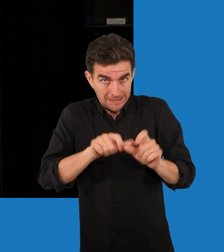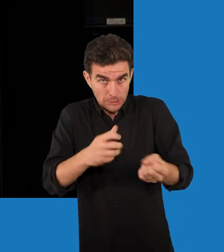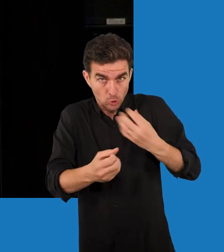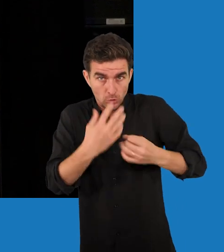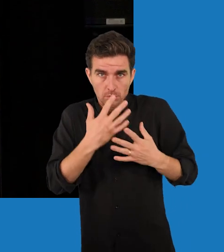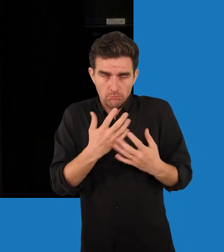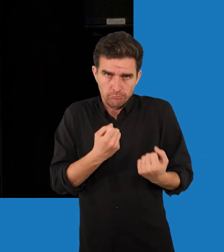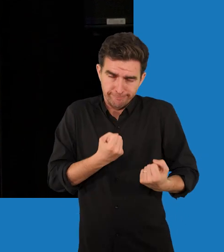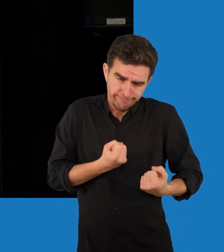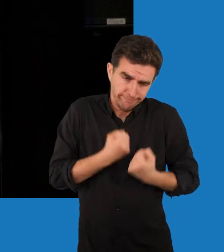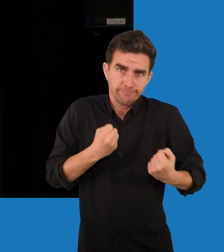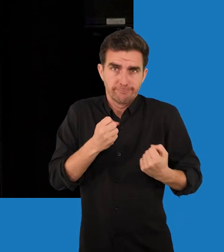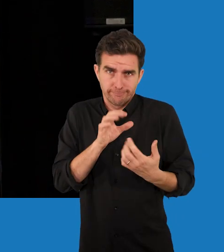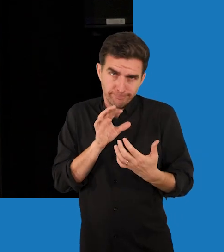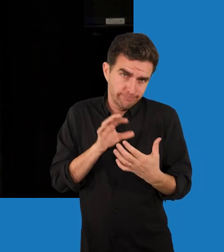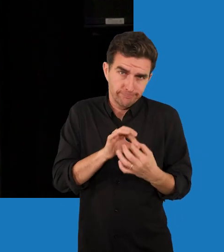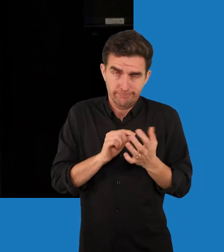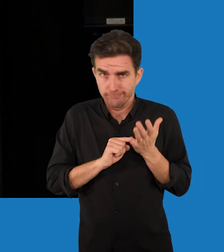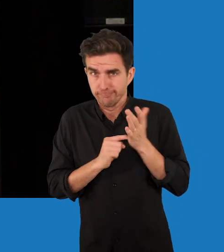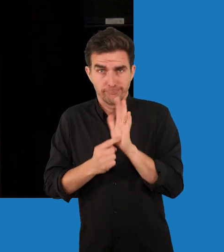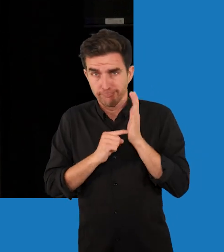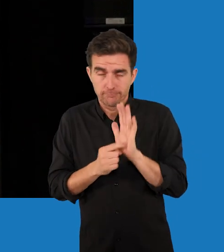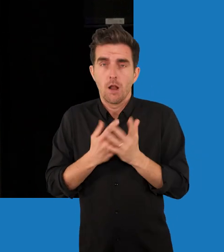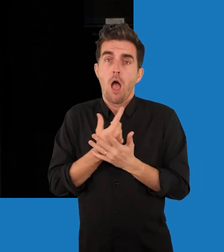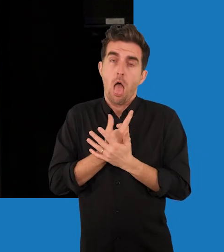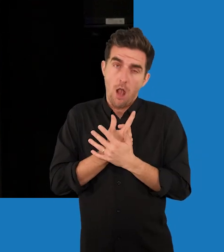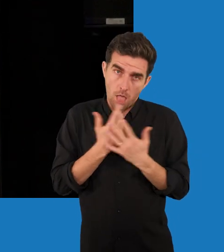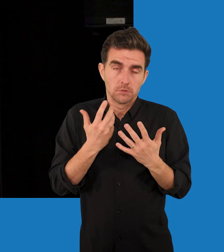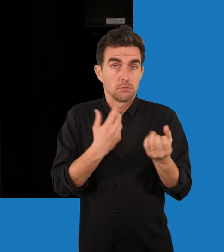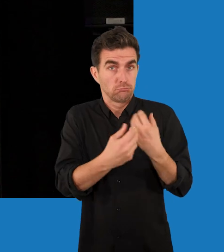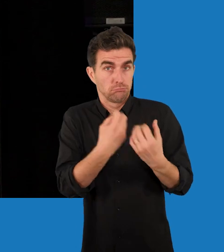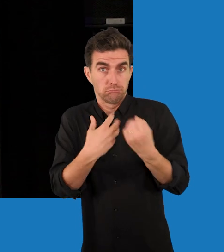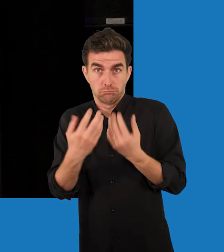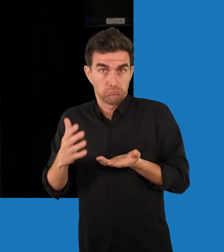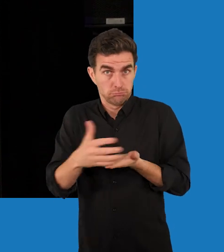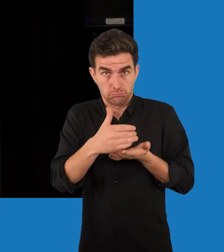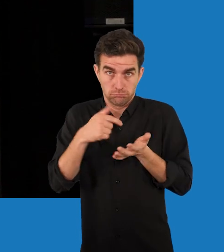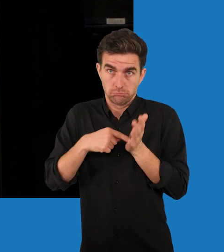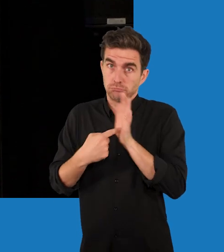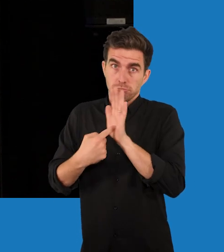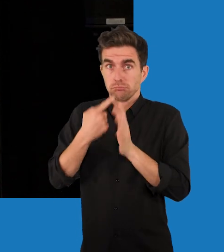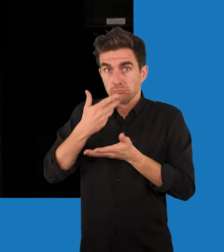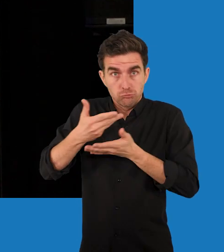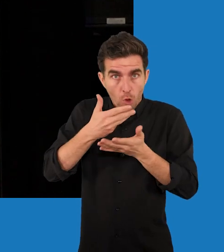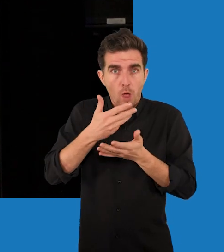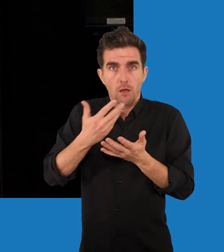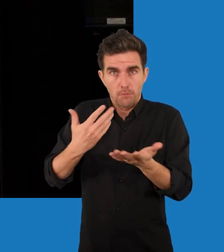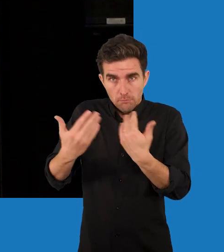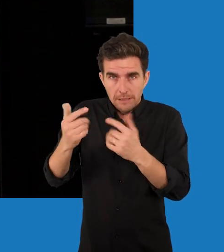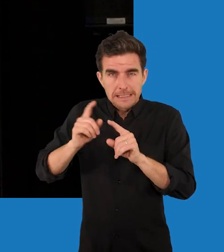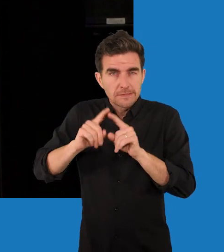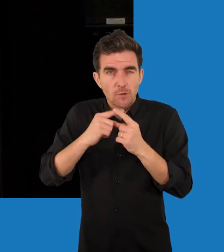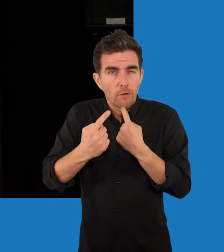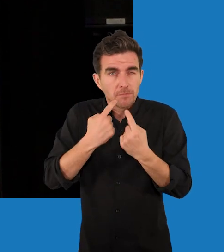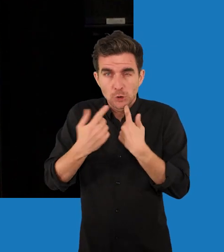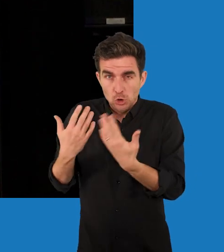that patient voice again is strong and enhanced. So we have lots of evidence bases that we kind of go out and talk to people,